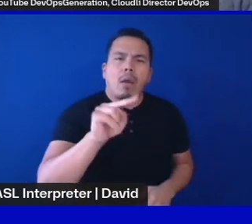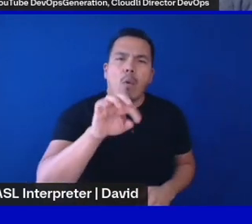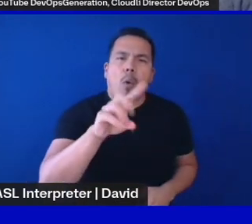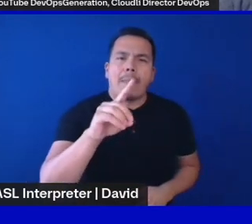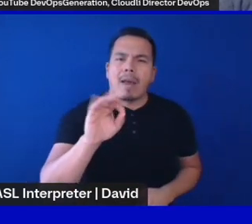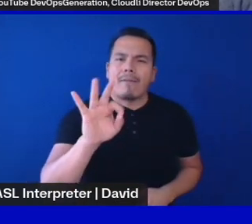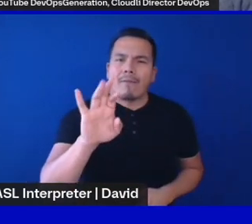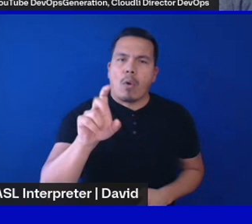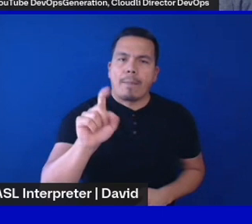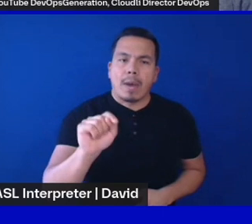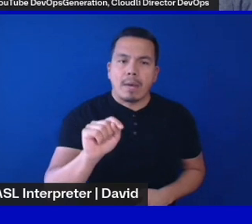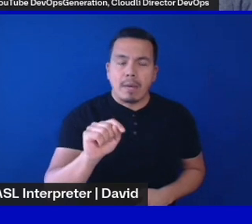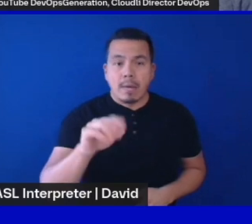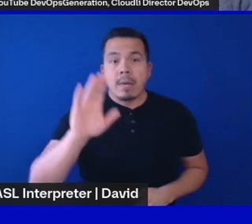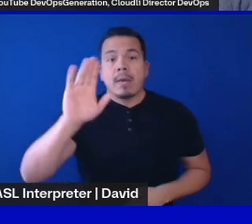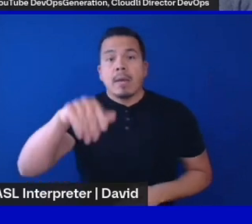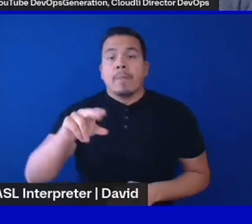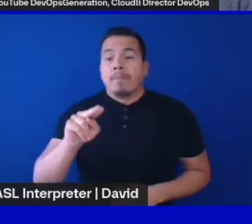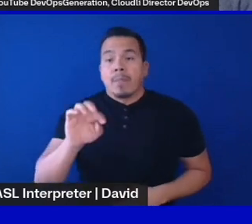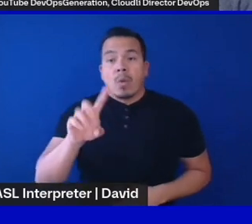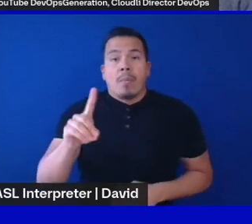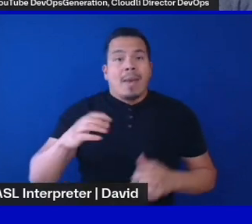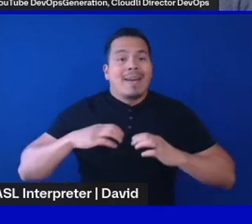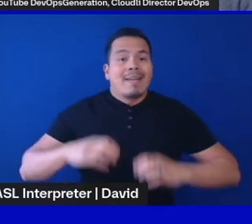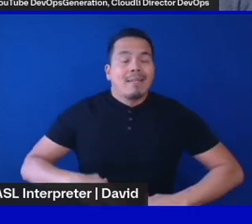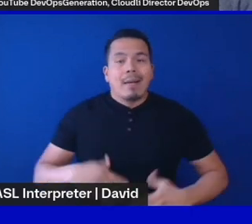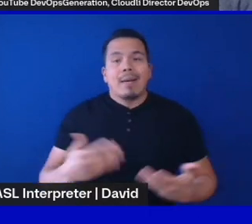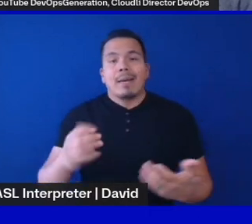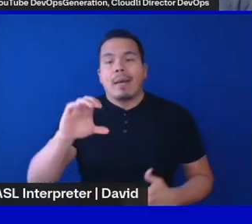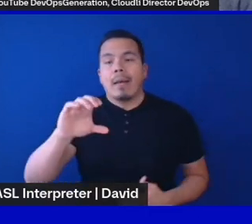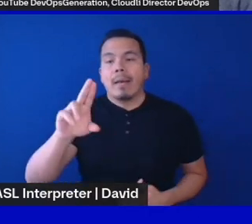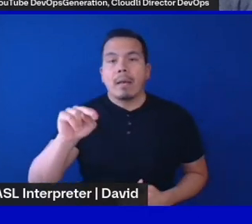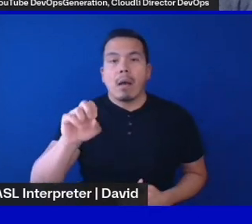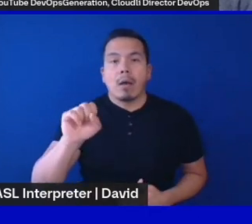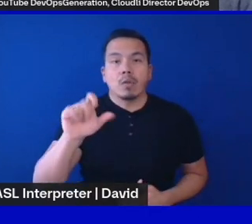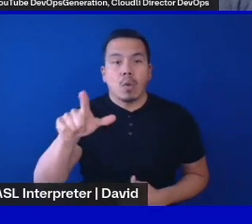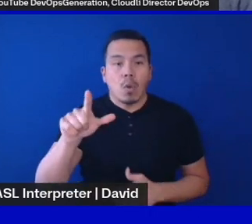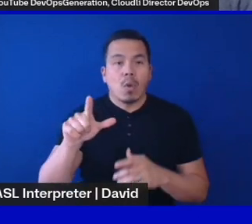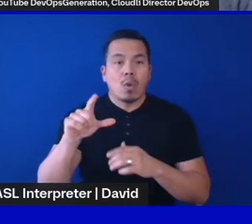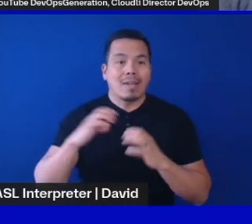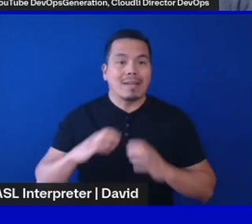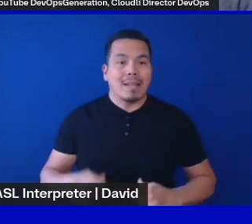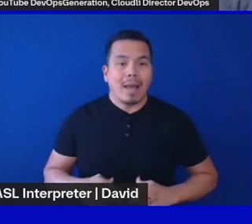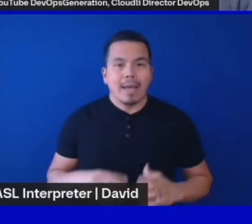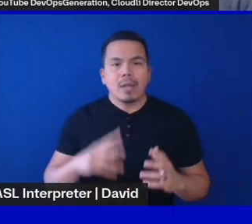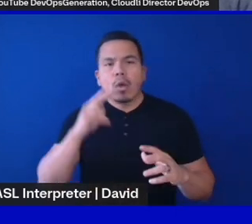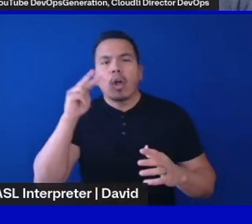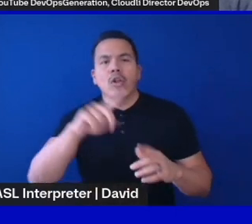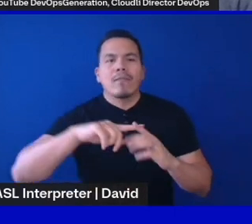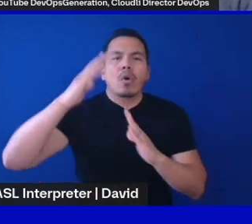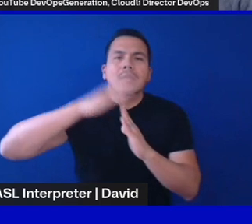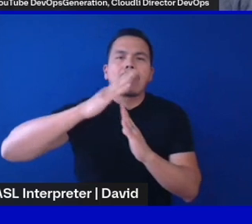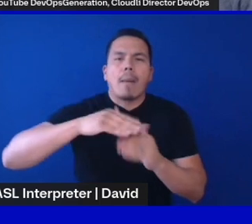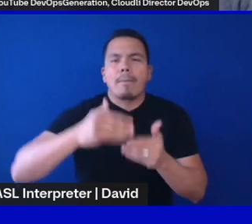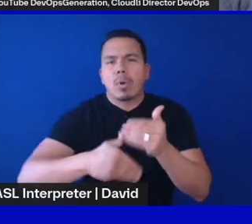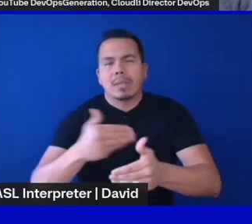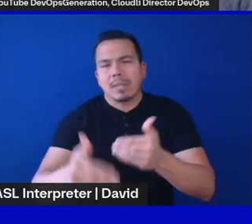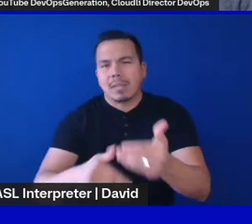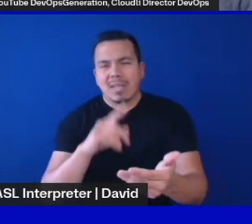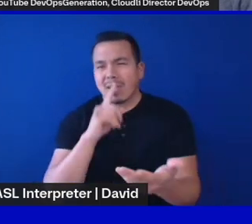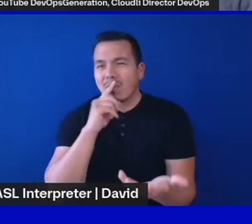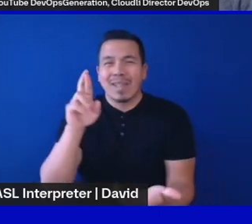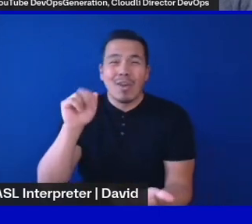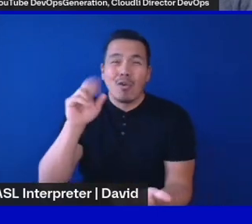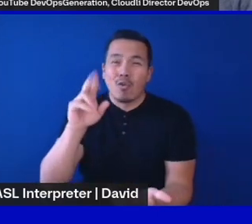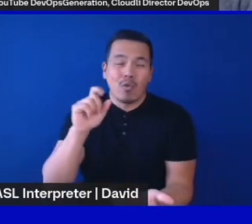On Nomad clients, the Nomad and Consul clients barely register most of the time when looking at top processes. It's rare that they'll use more